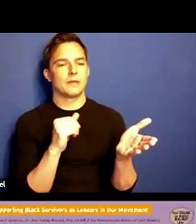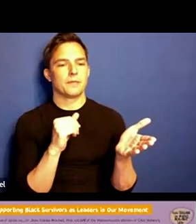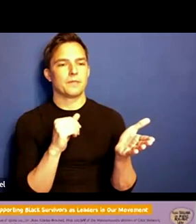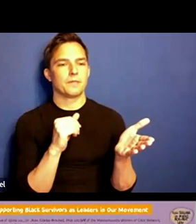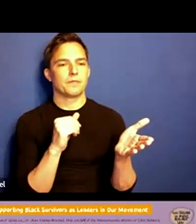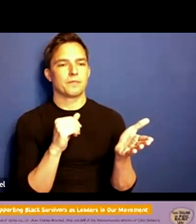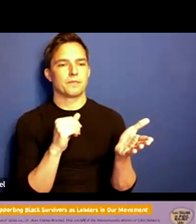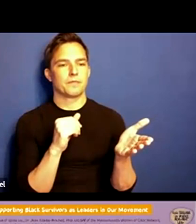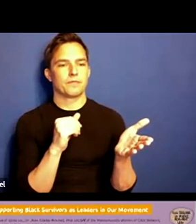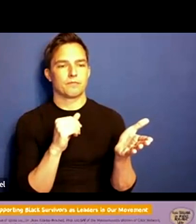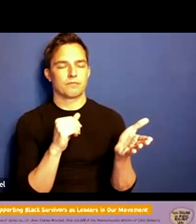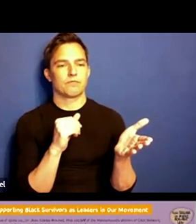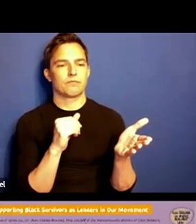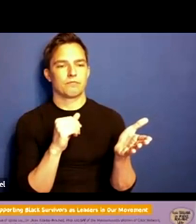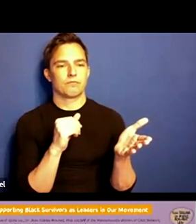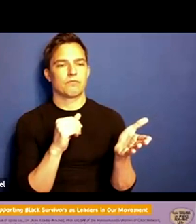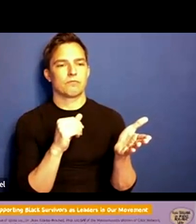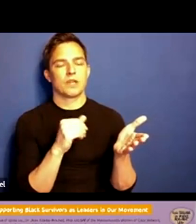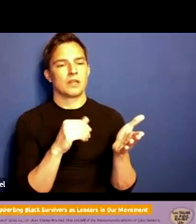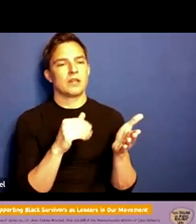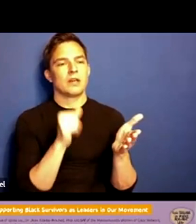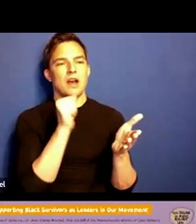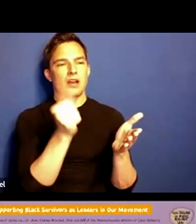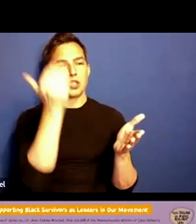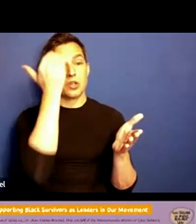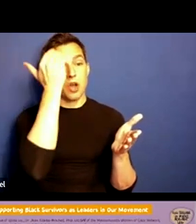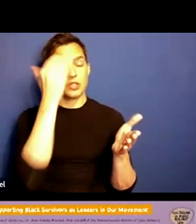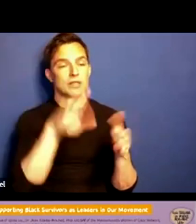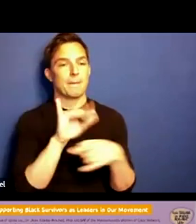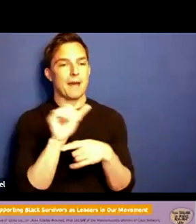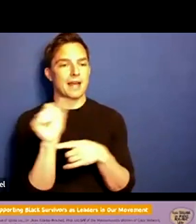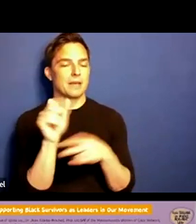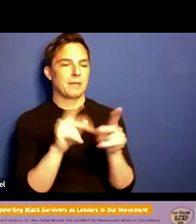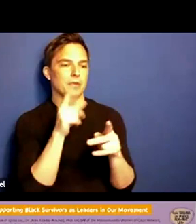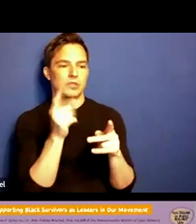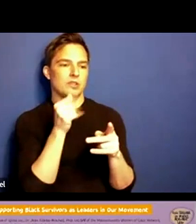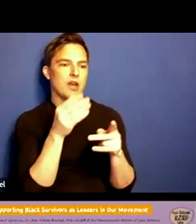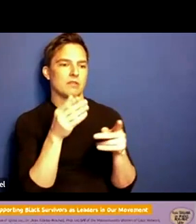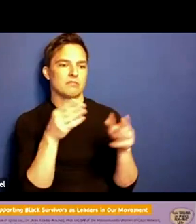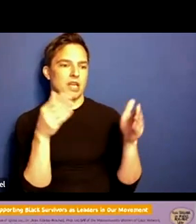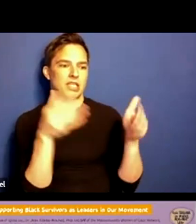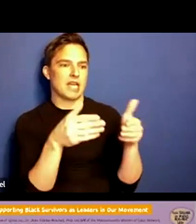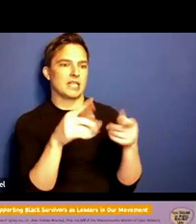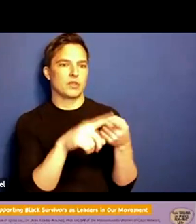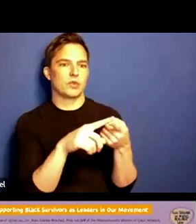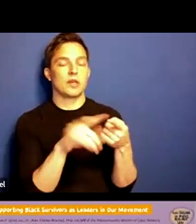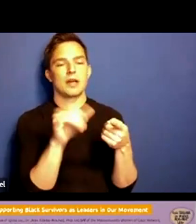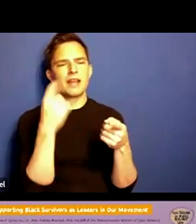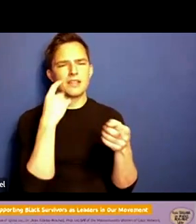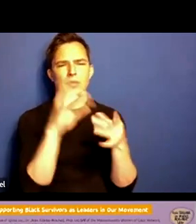people, there's unconscious bias that people are just not attending to. And I think you mentioned